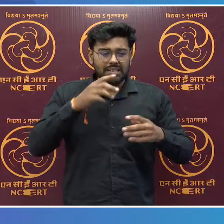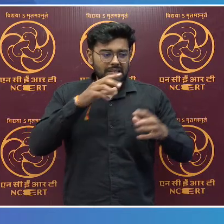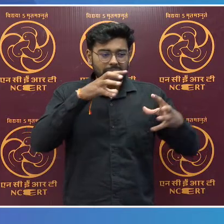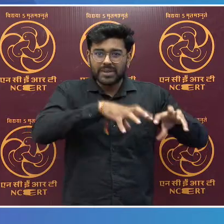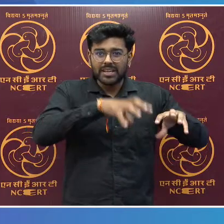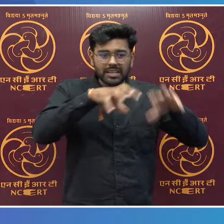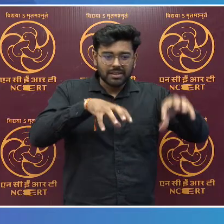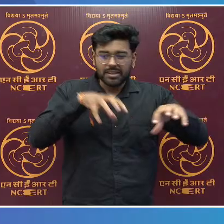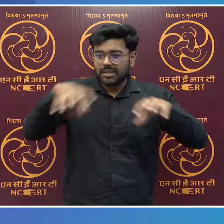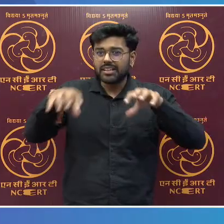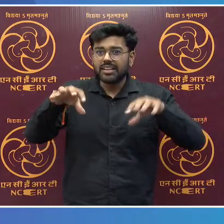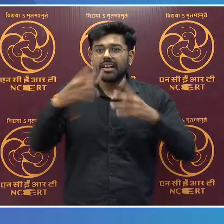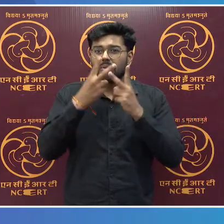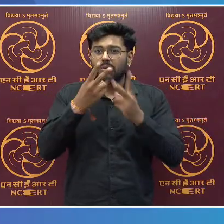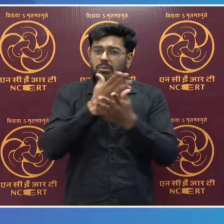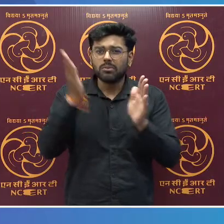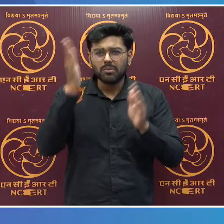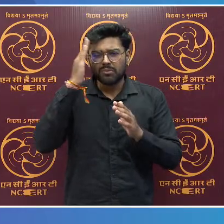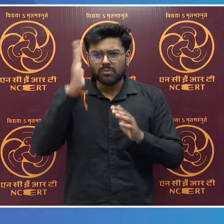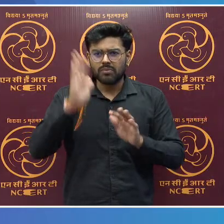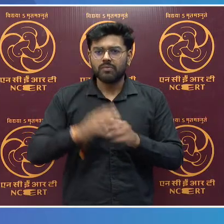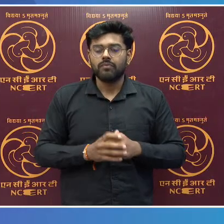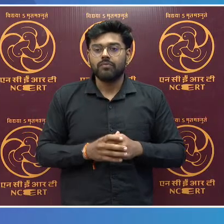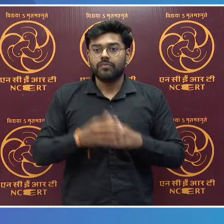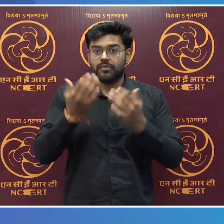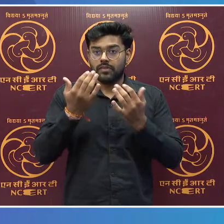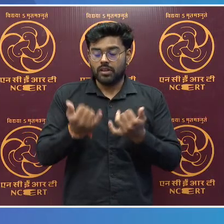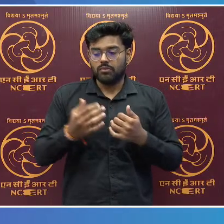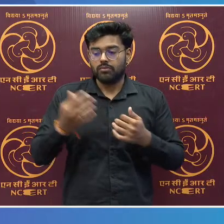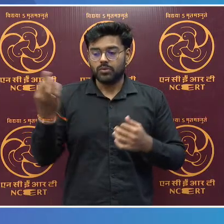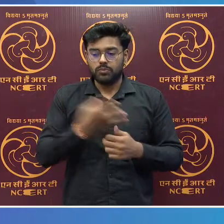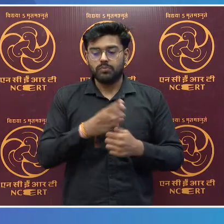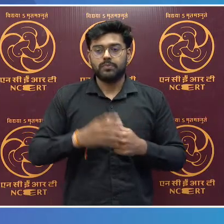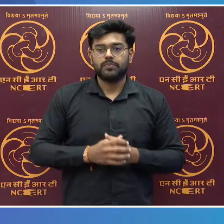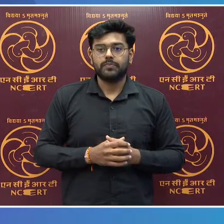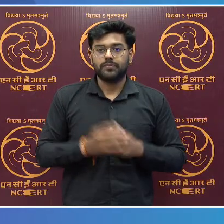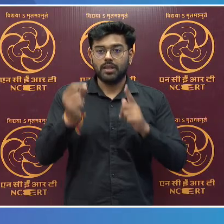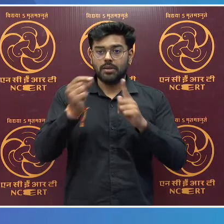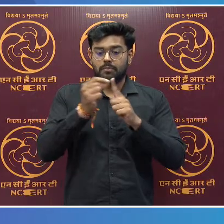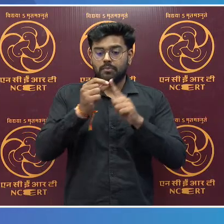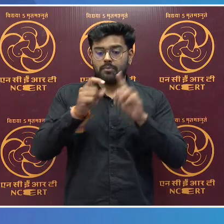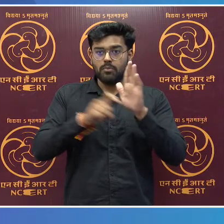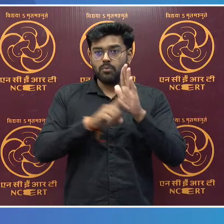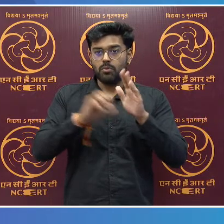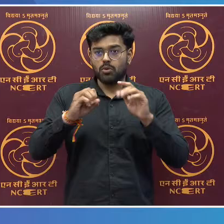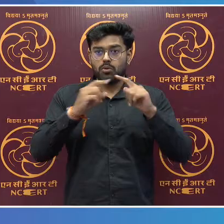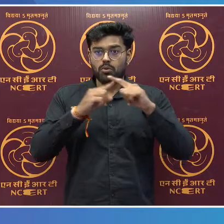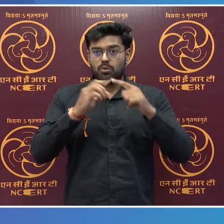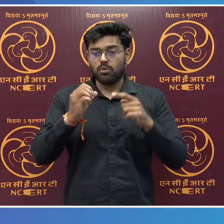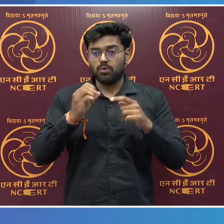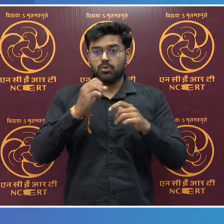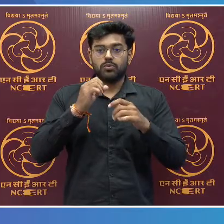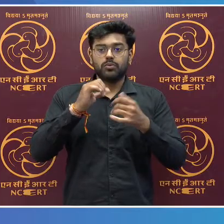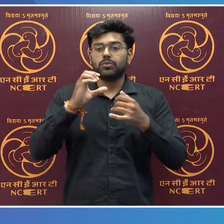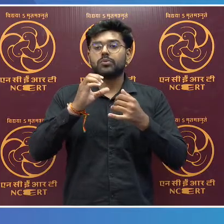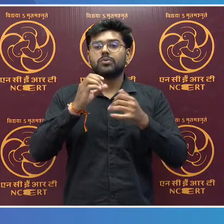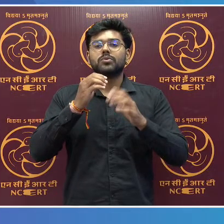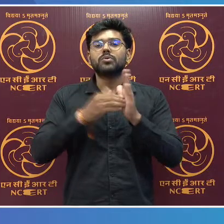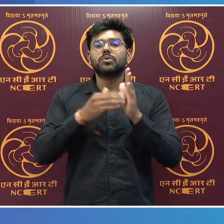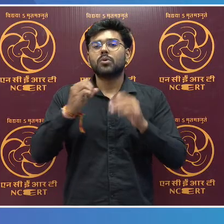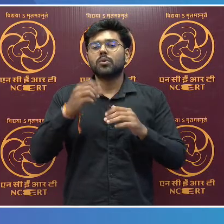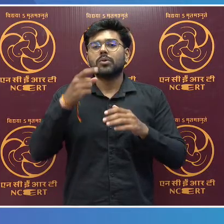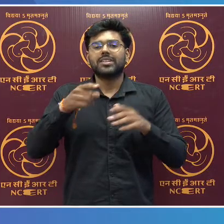identify. Now, next we have protozoa. Now, protozoa, they are single celled organisms,